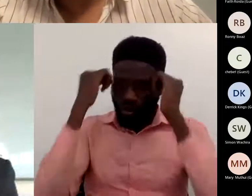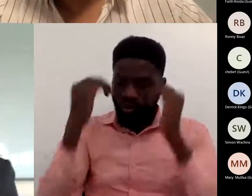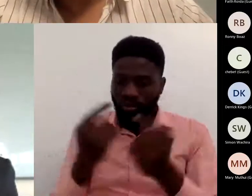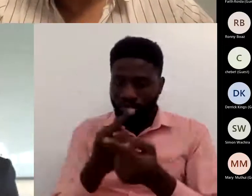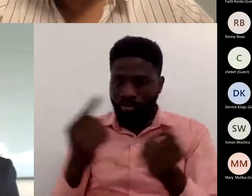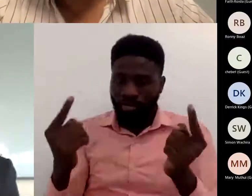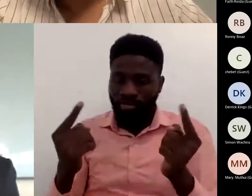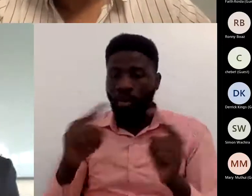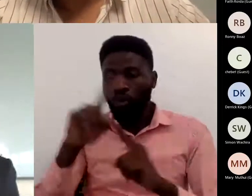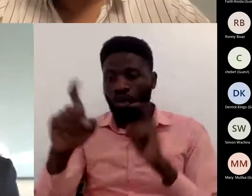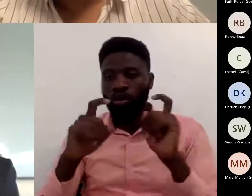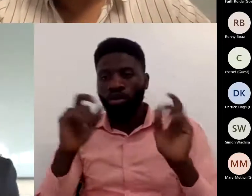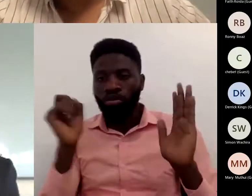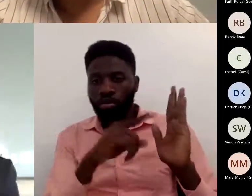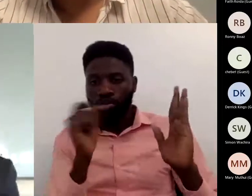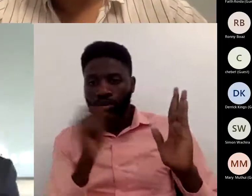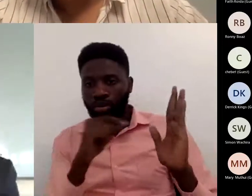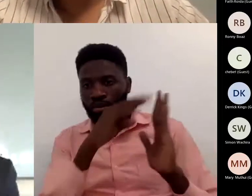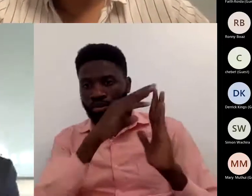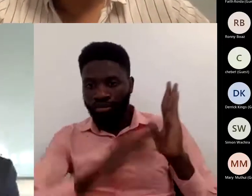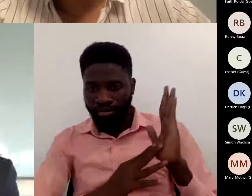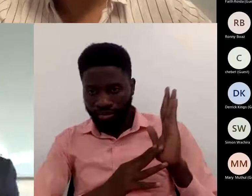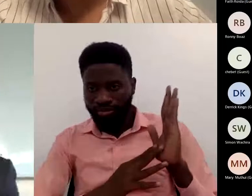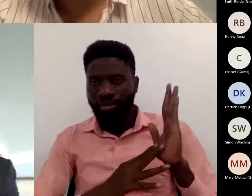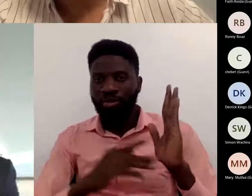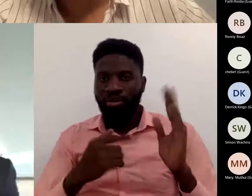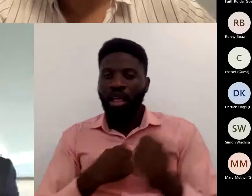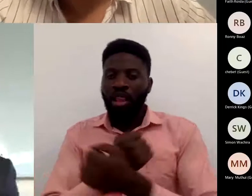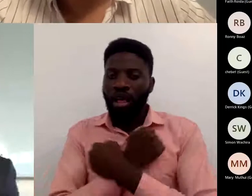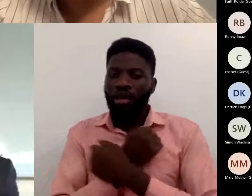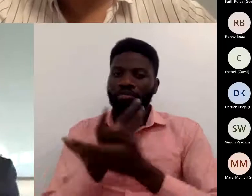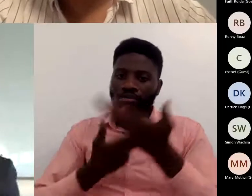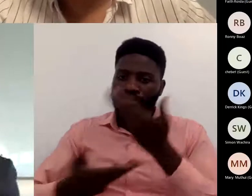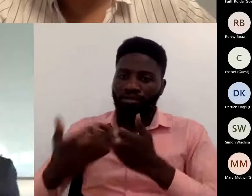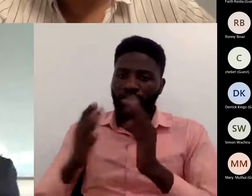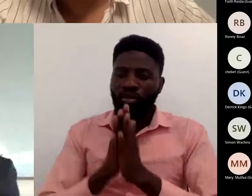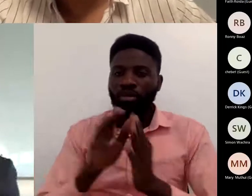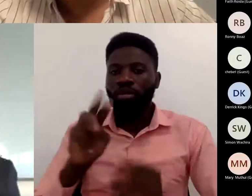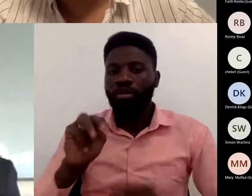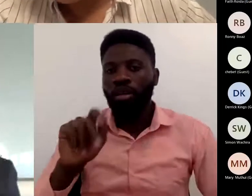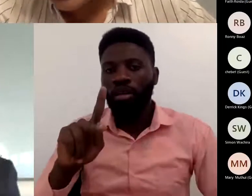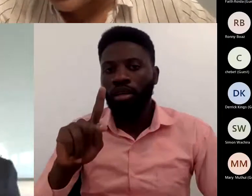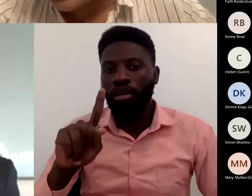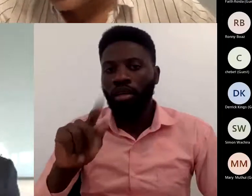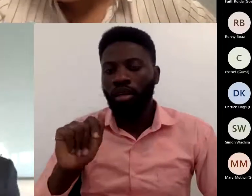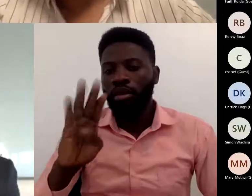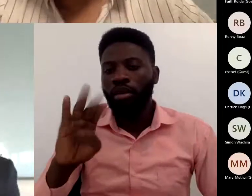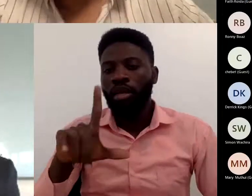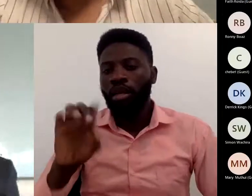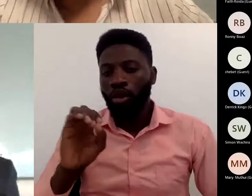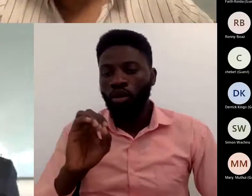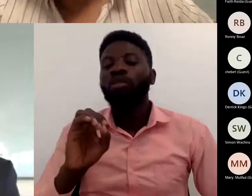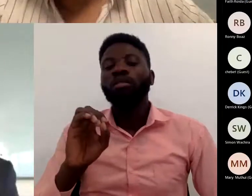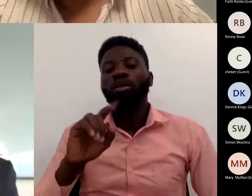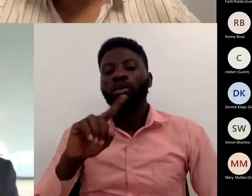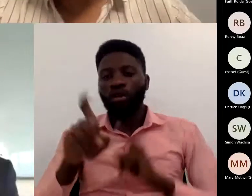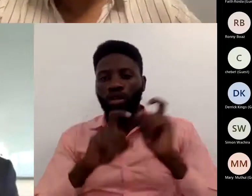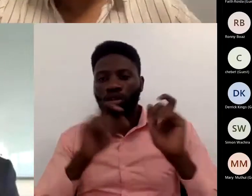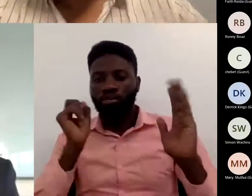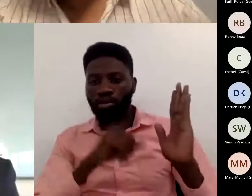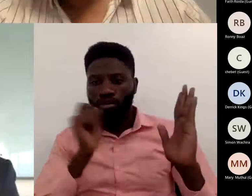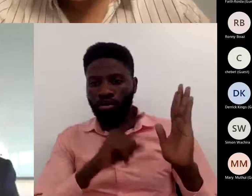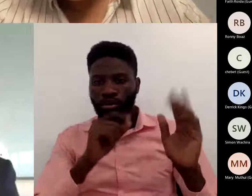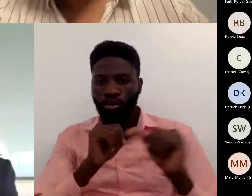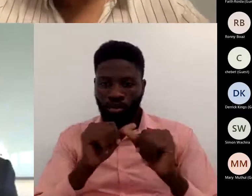your questions in the chat. I love the conversations that you're having with Macabello. Keep those questions coming in as I introduce